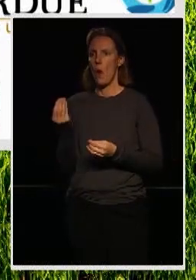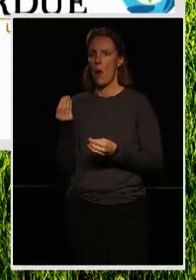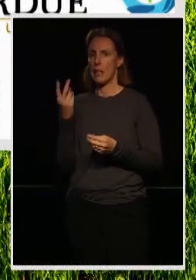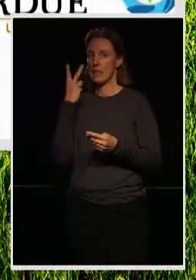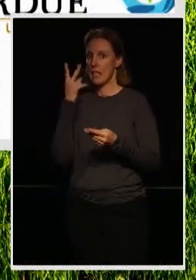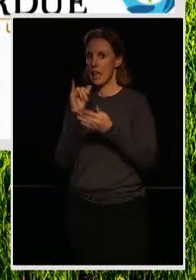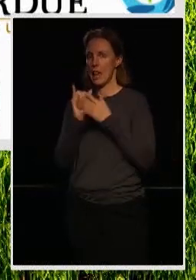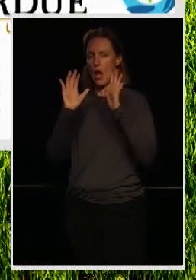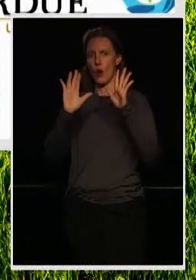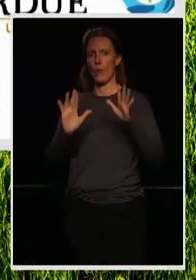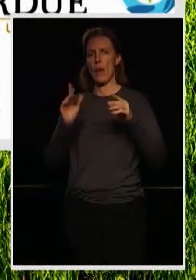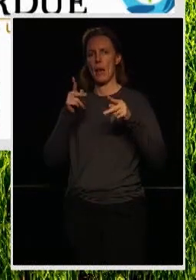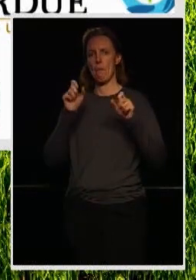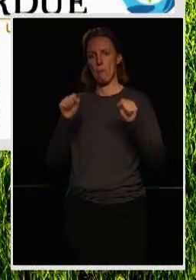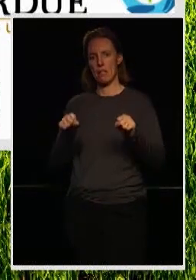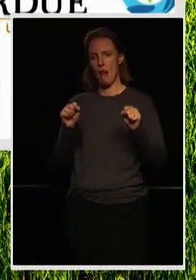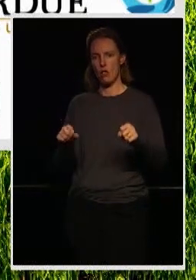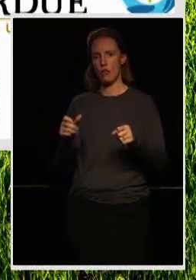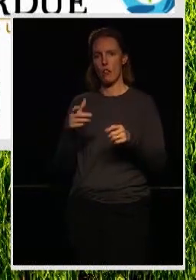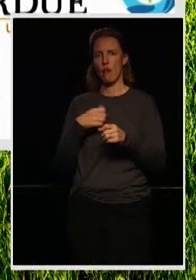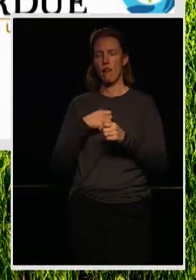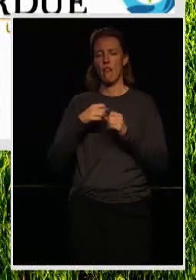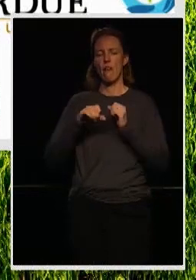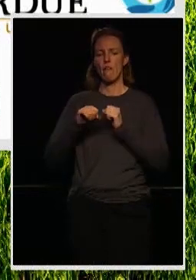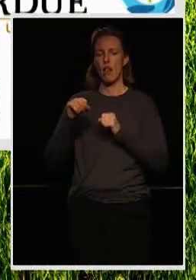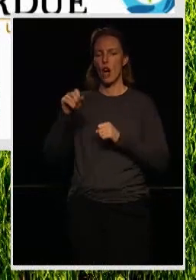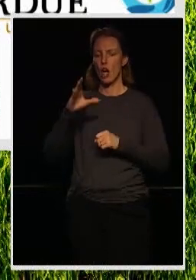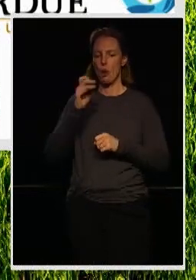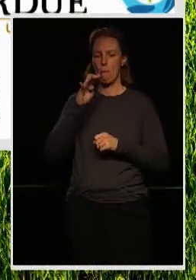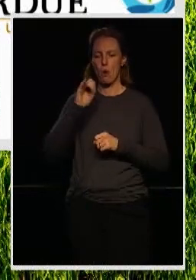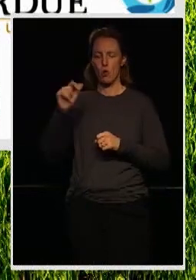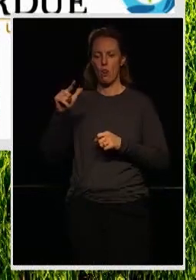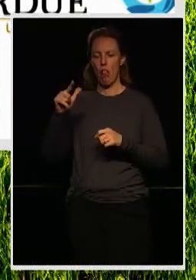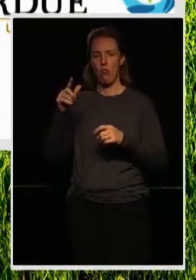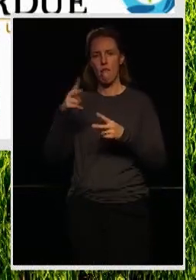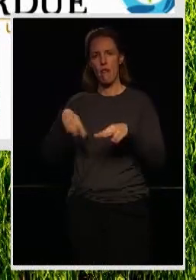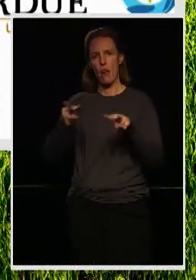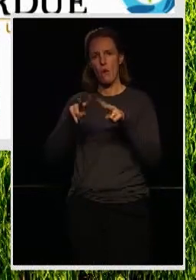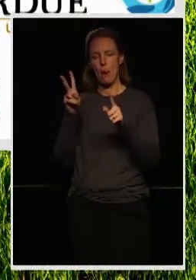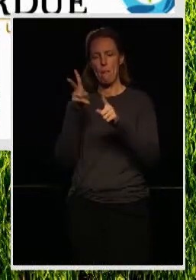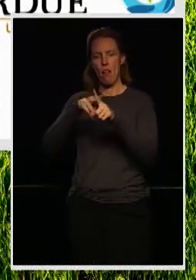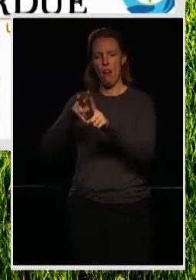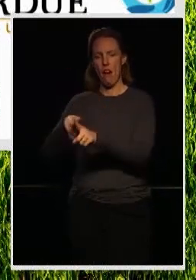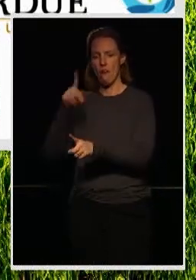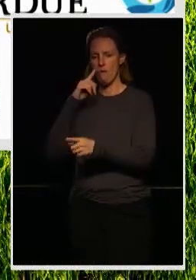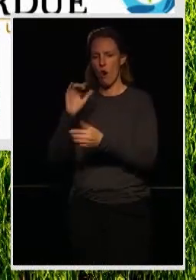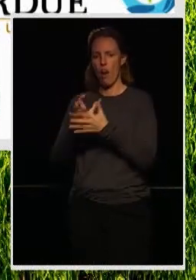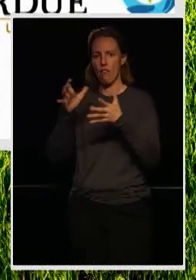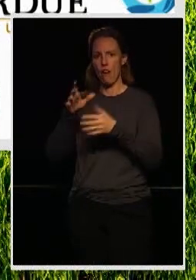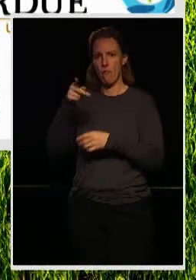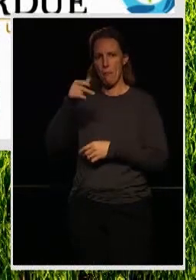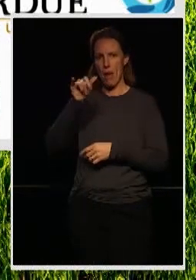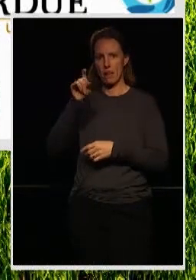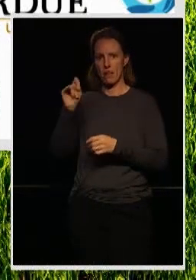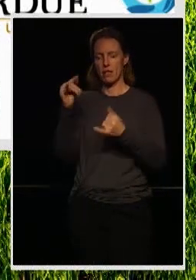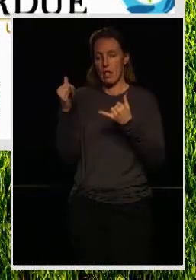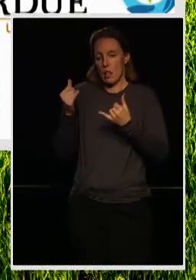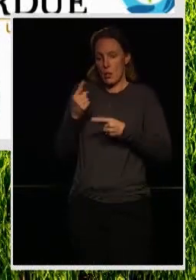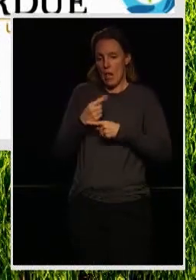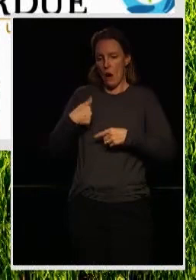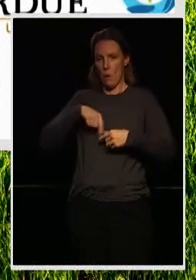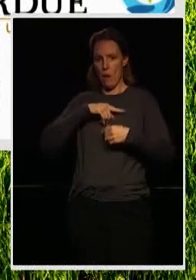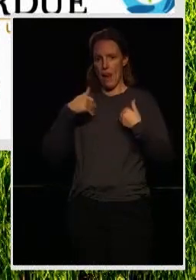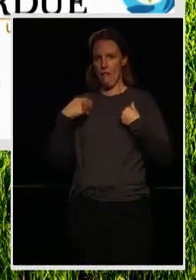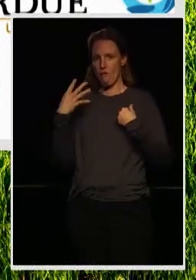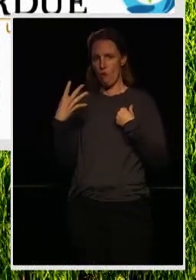great potential of the commercialization value, we applied for a lot of the patents. Until today, we have 4 issued patents and